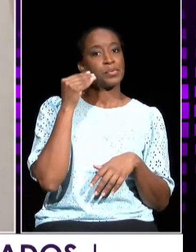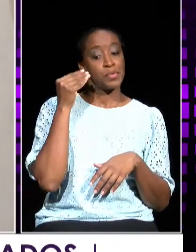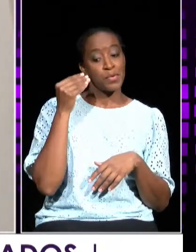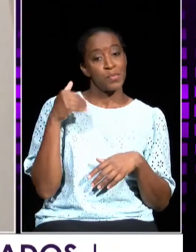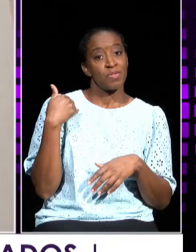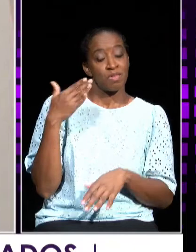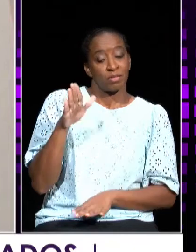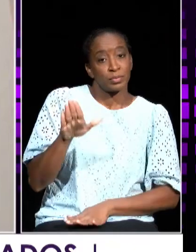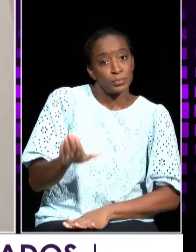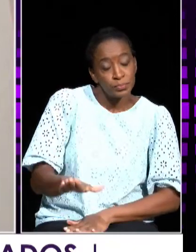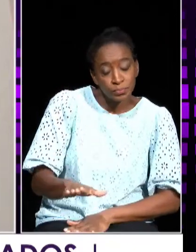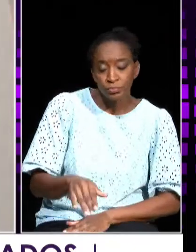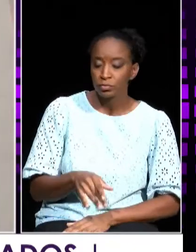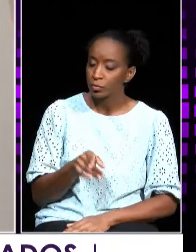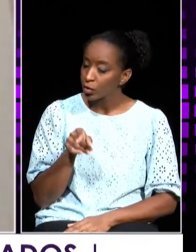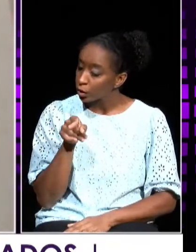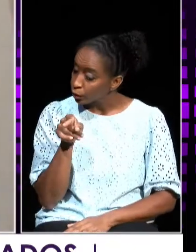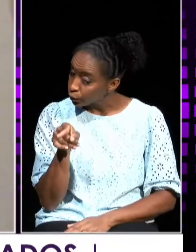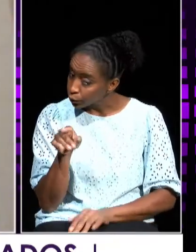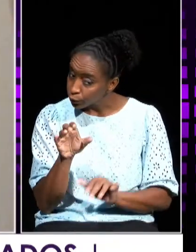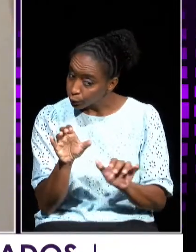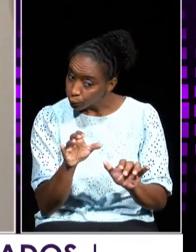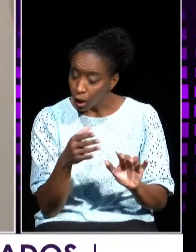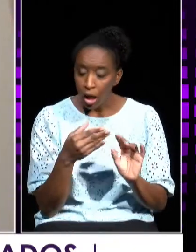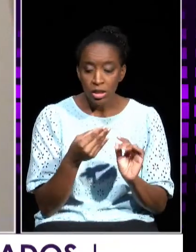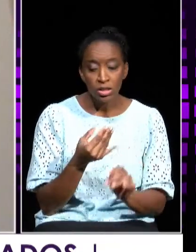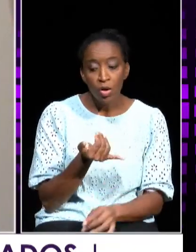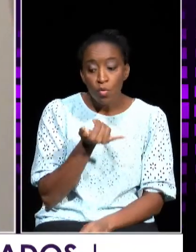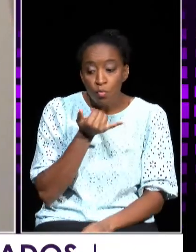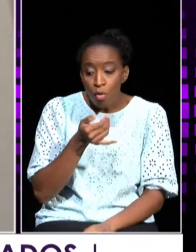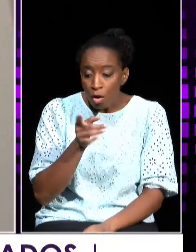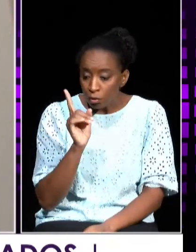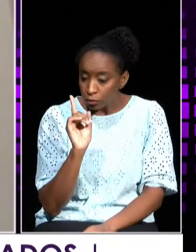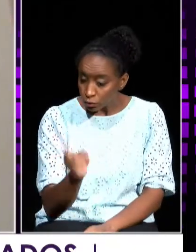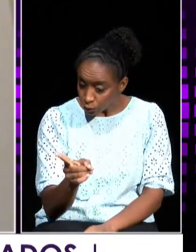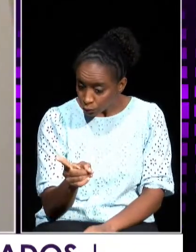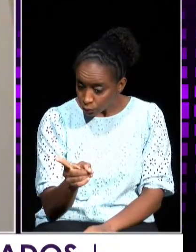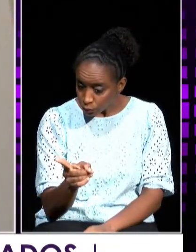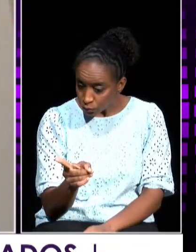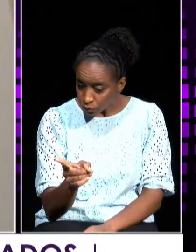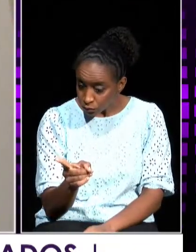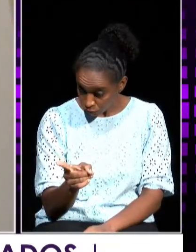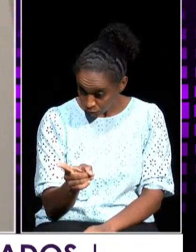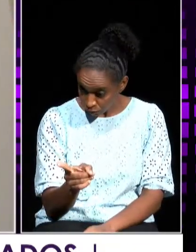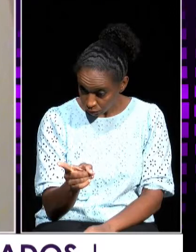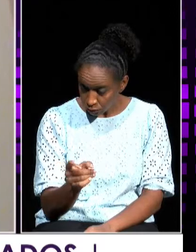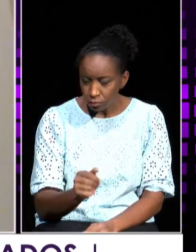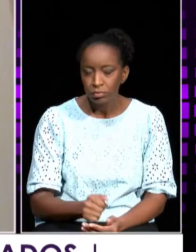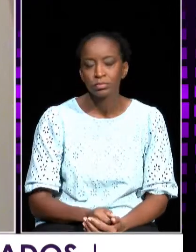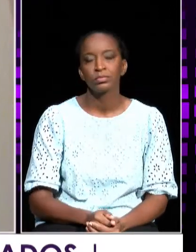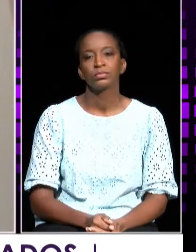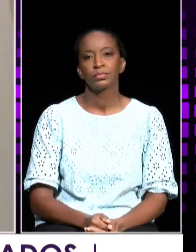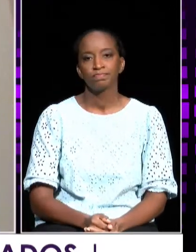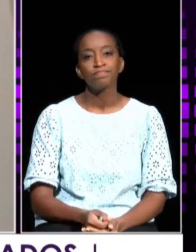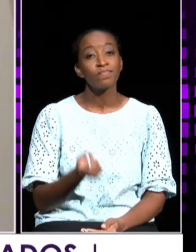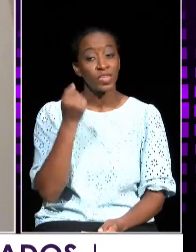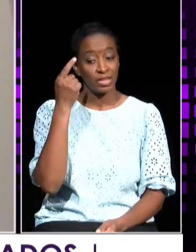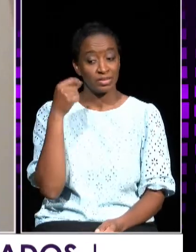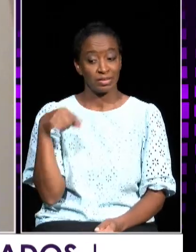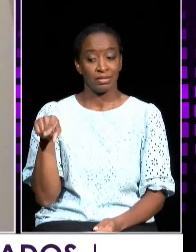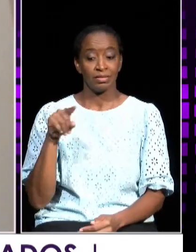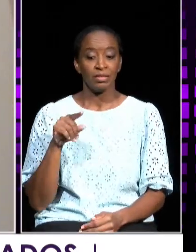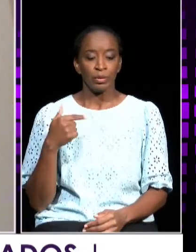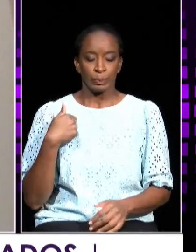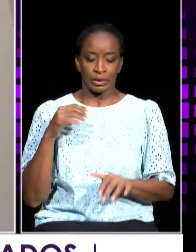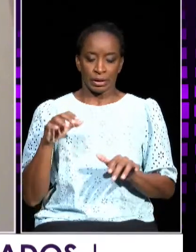there are certain things that are not acceptable and there are consequences when you do something that is incorrect. But in schools and